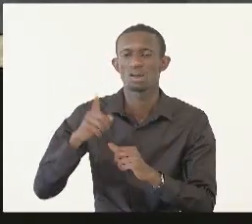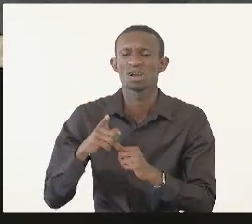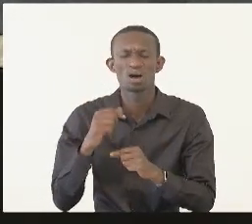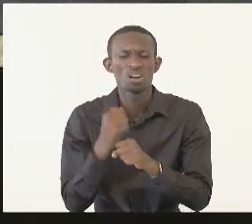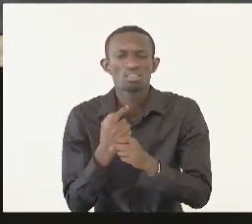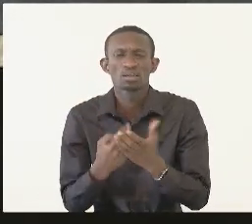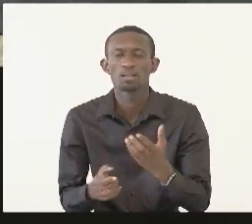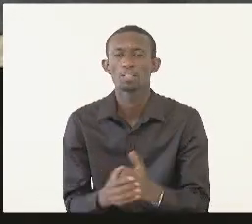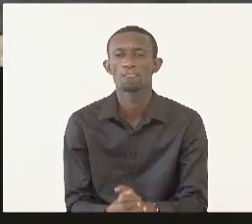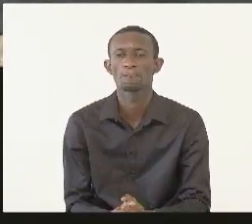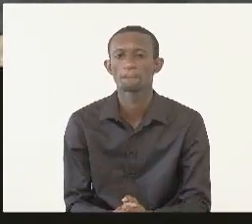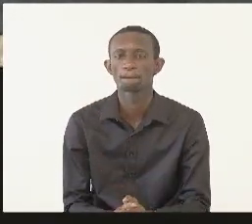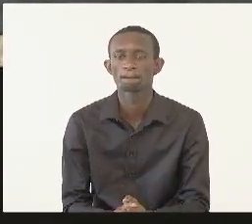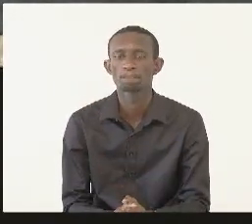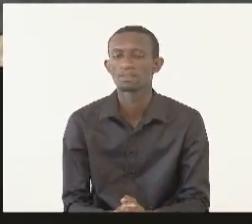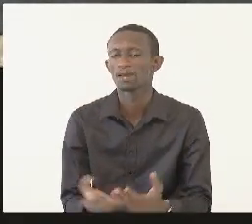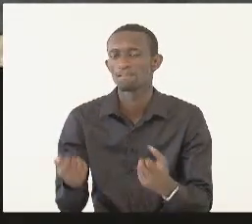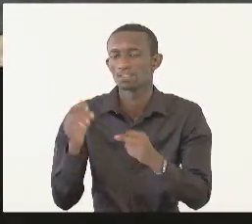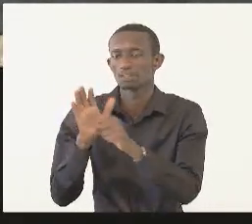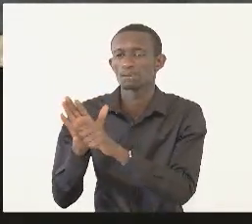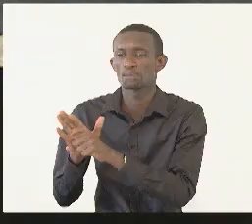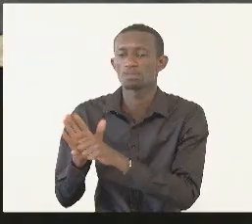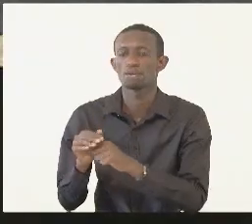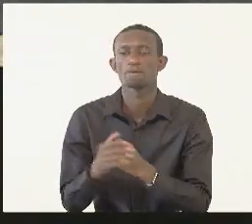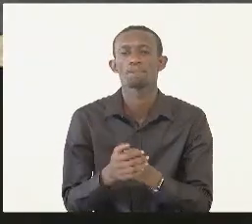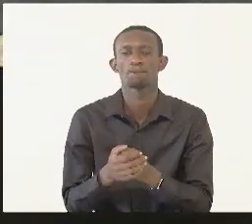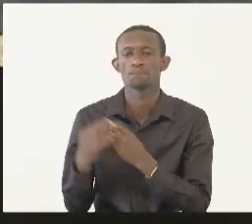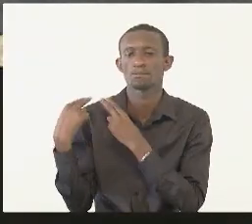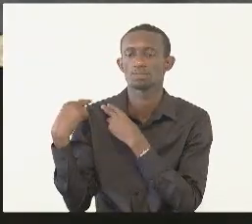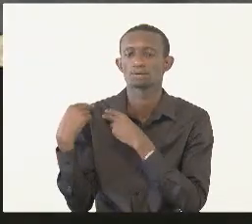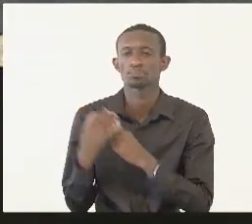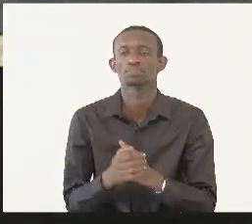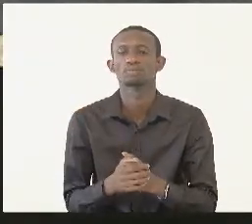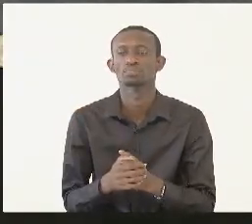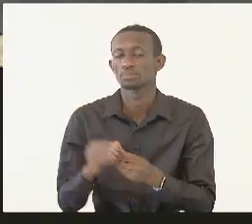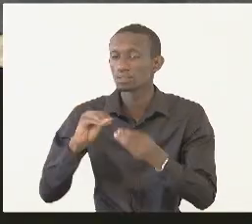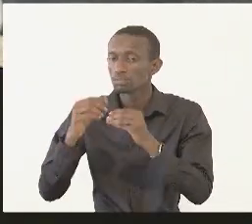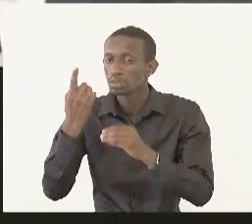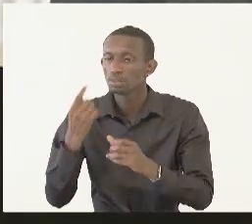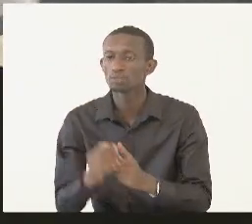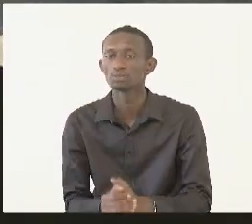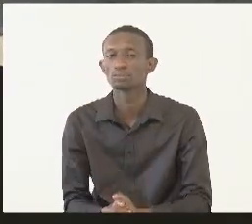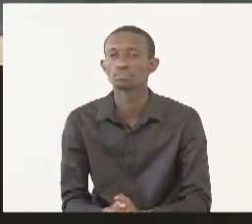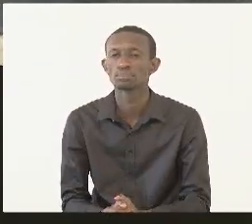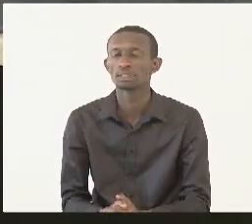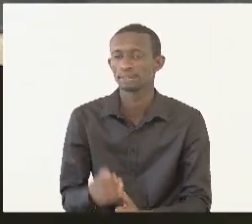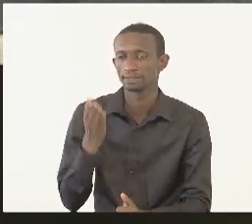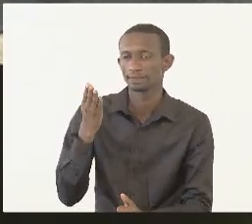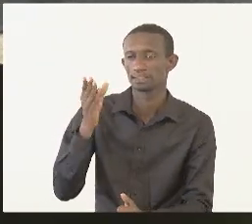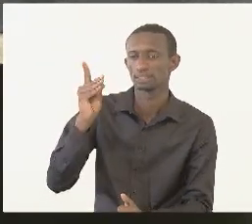body? It has very many functions. I'm going to discuss with you the functions of the liver. Number one is the